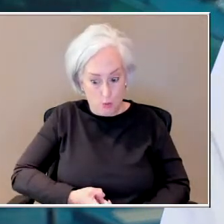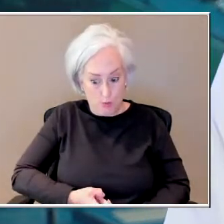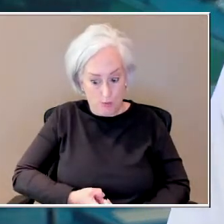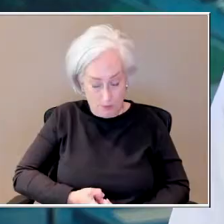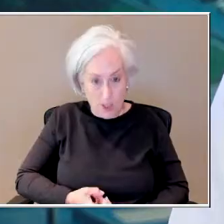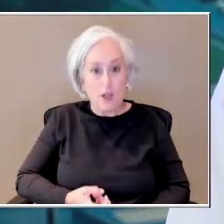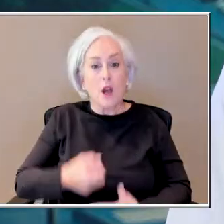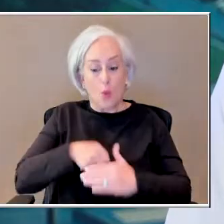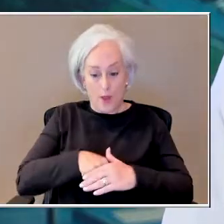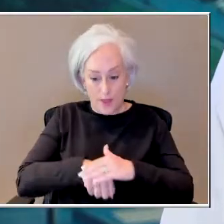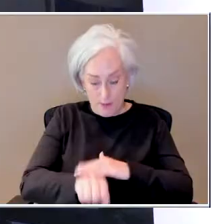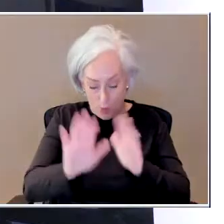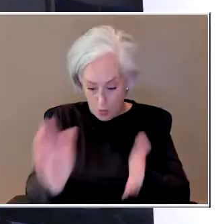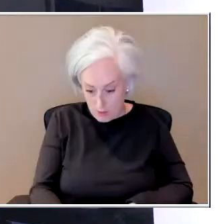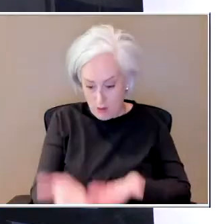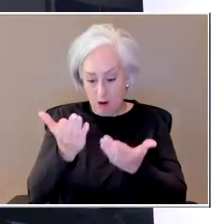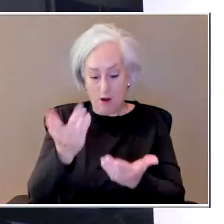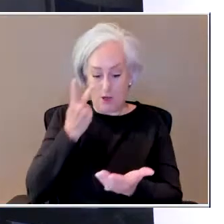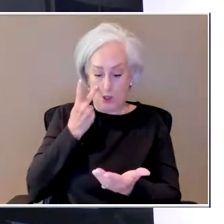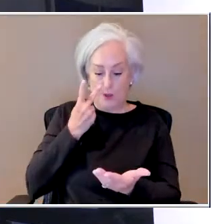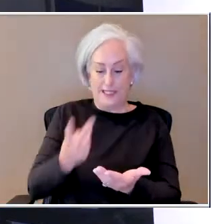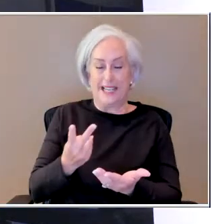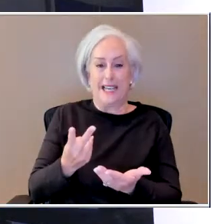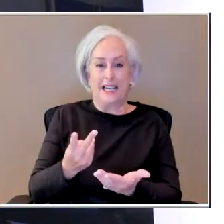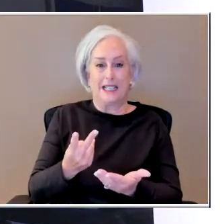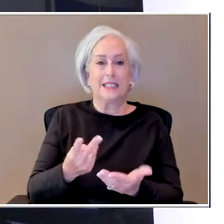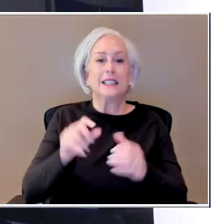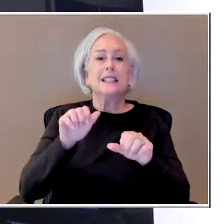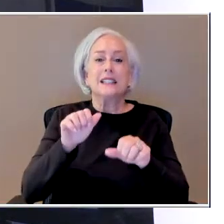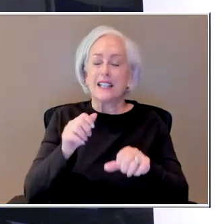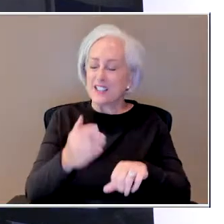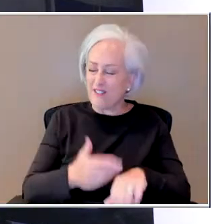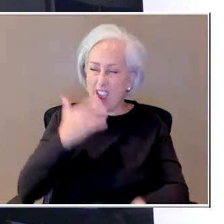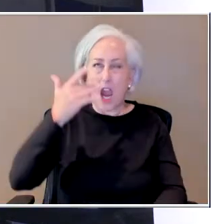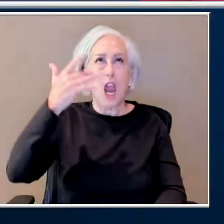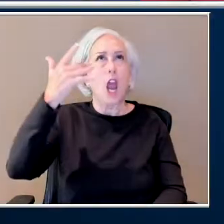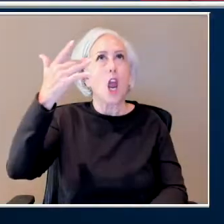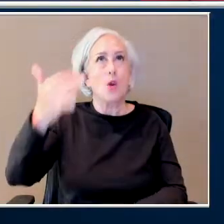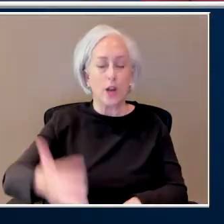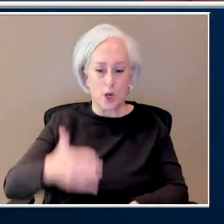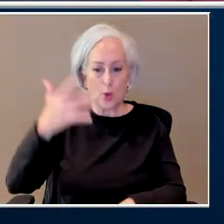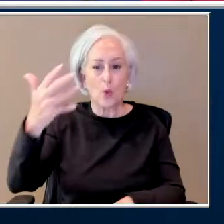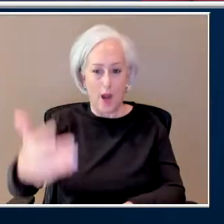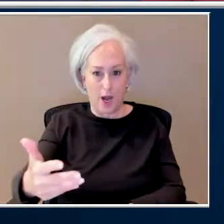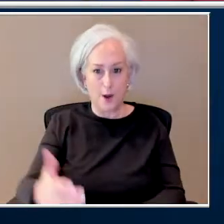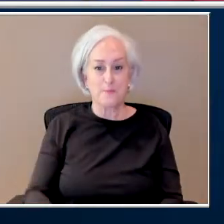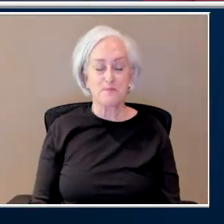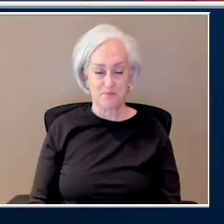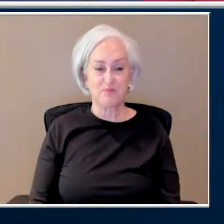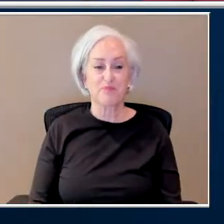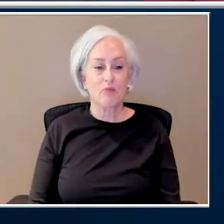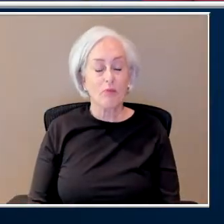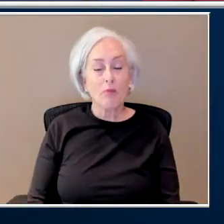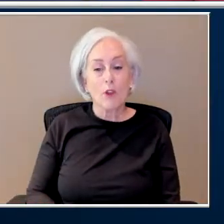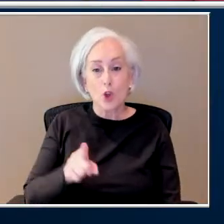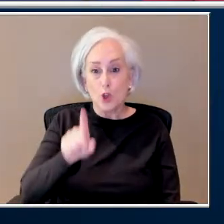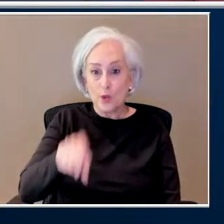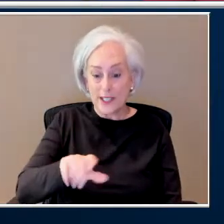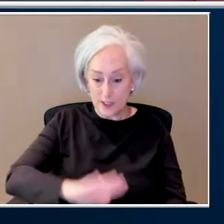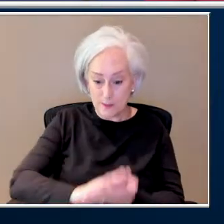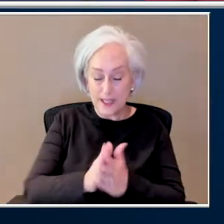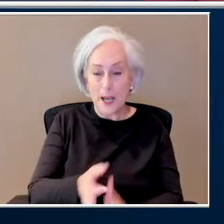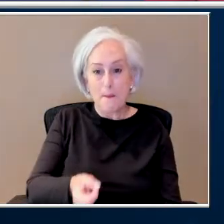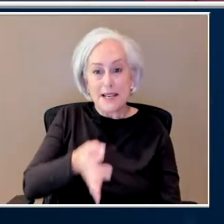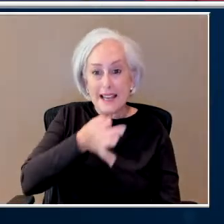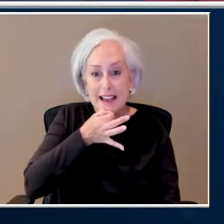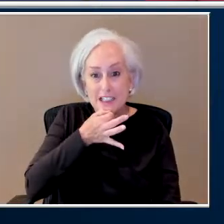how it progresses. Pretty rare? Very rare. Very rare. Jessica, you've had to become your own expert on prune belly syndrome even after